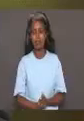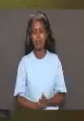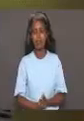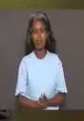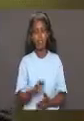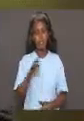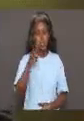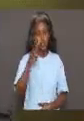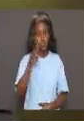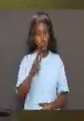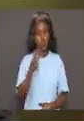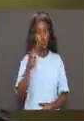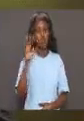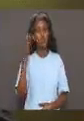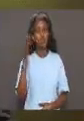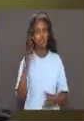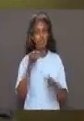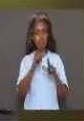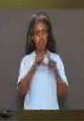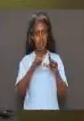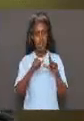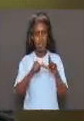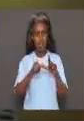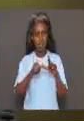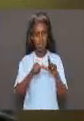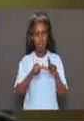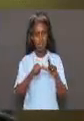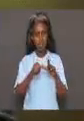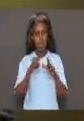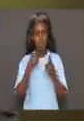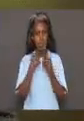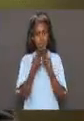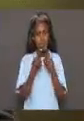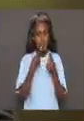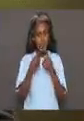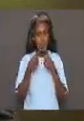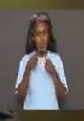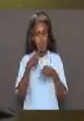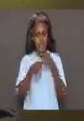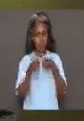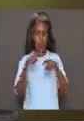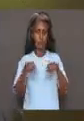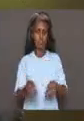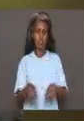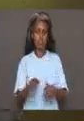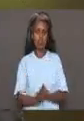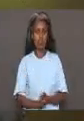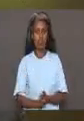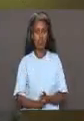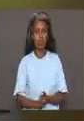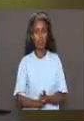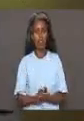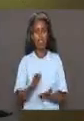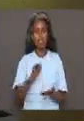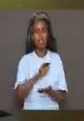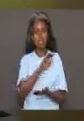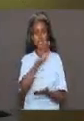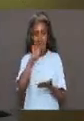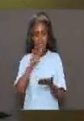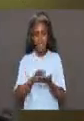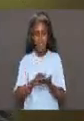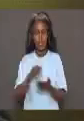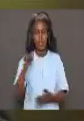There are two kinds of angles that we will be talking about today: central